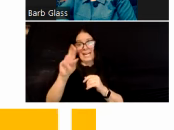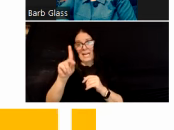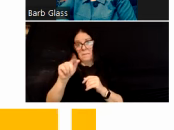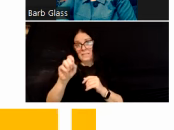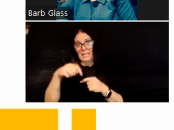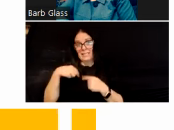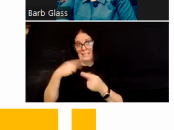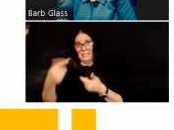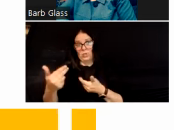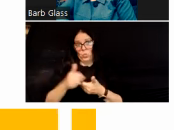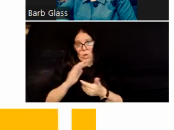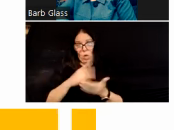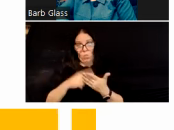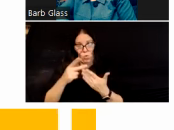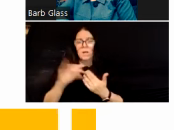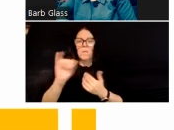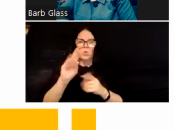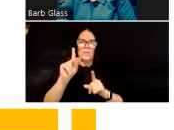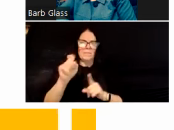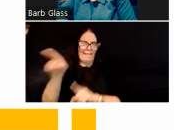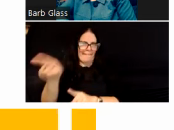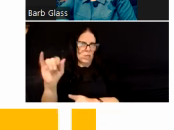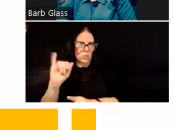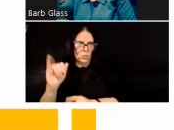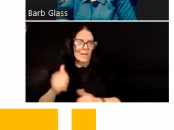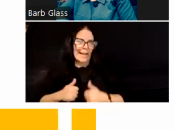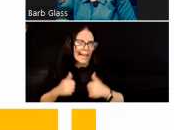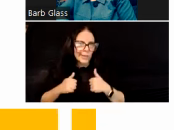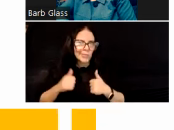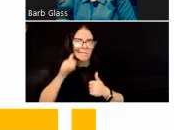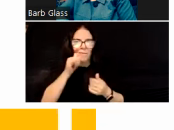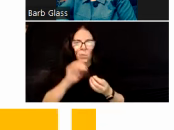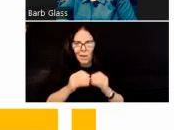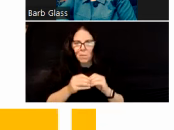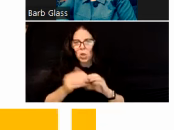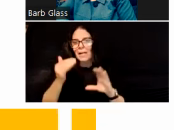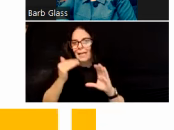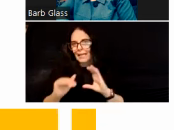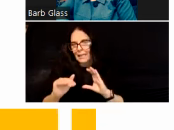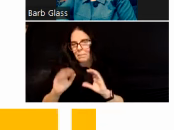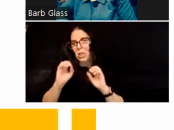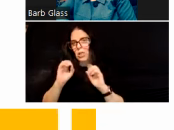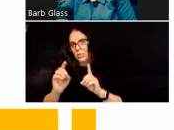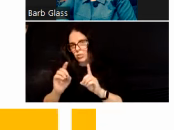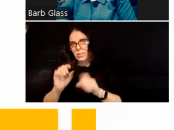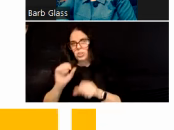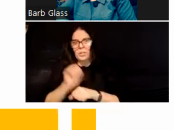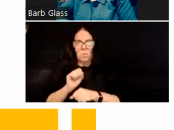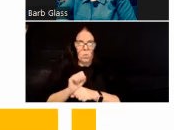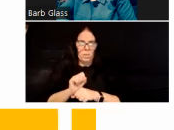your program, also update that as well. Addresses, phone, email, education,